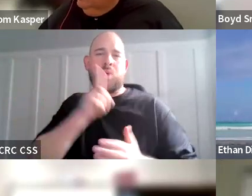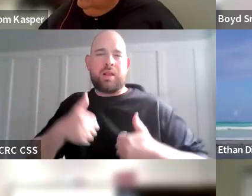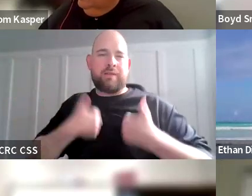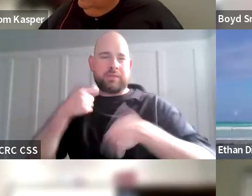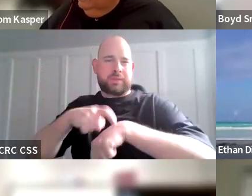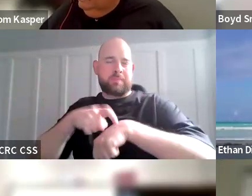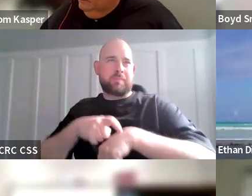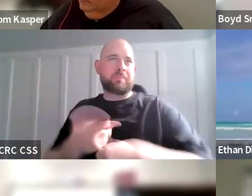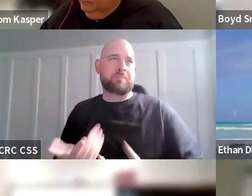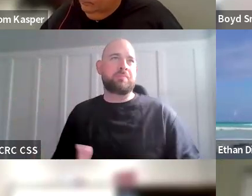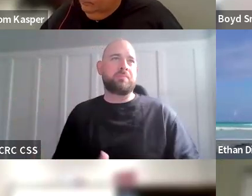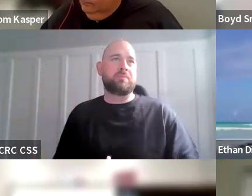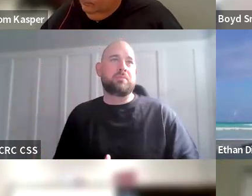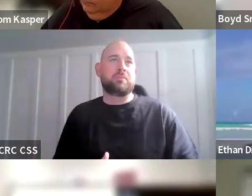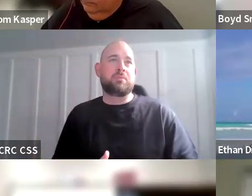not helpful